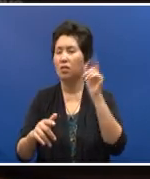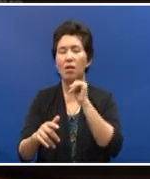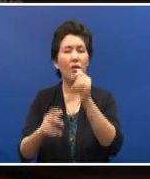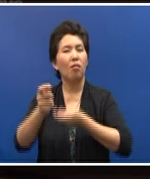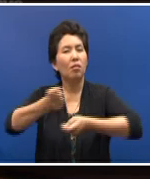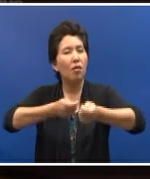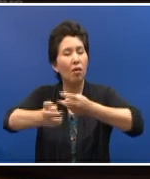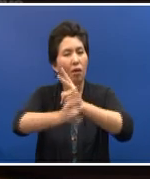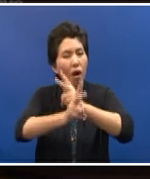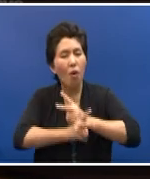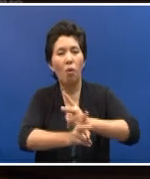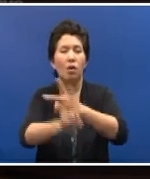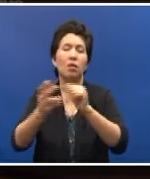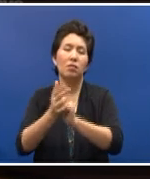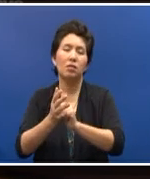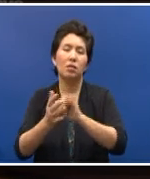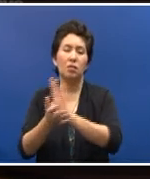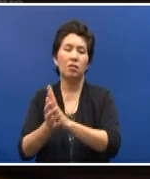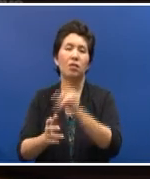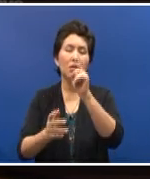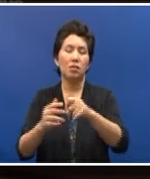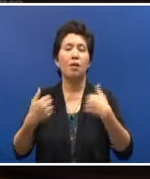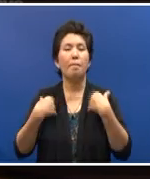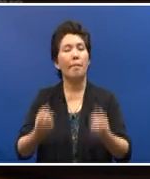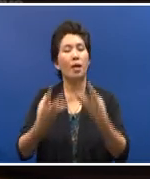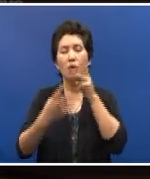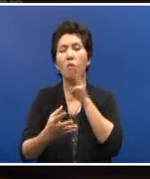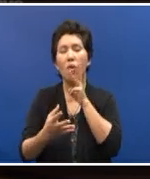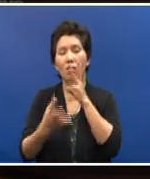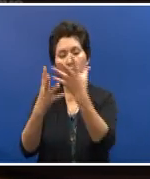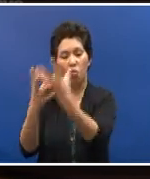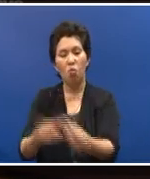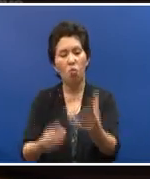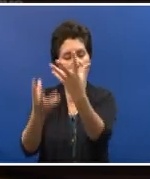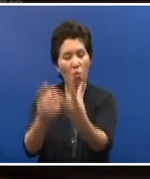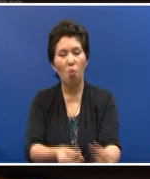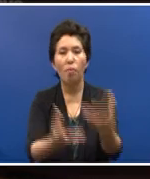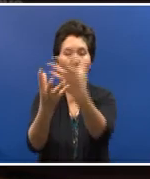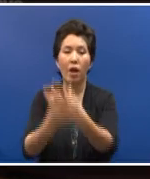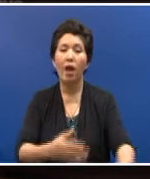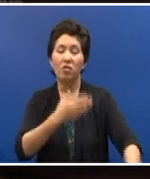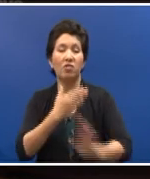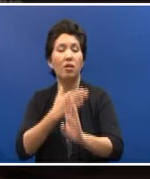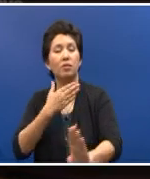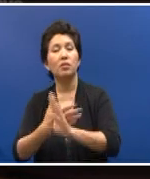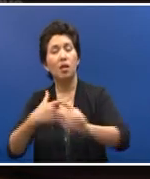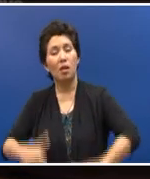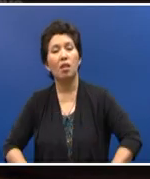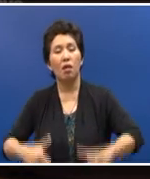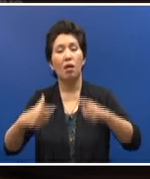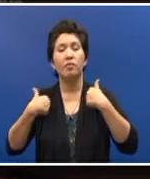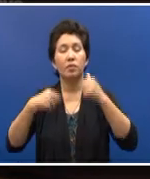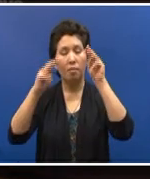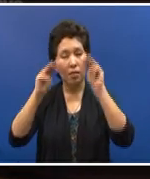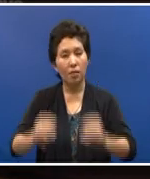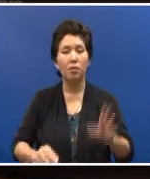of pesticides, okay, has contaminated many water sources and also endangering the lives and health of